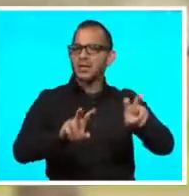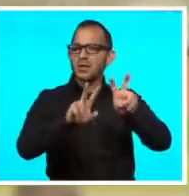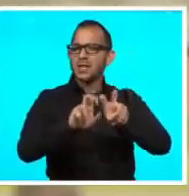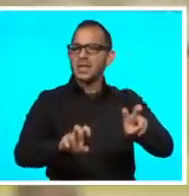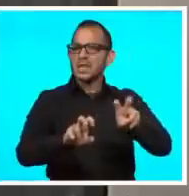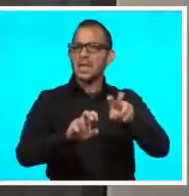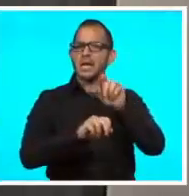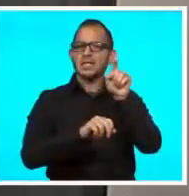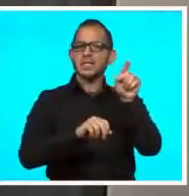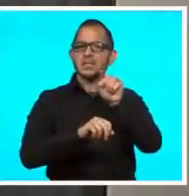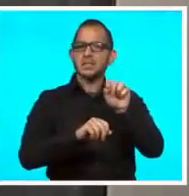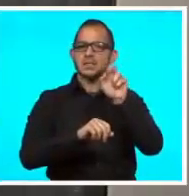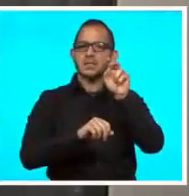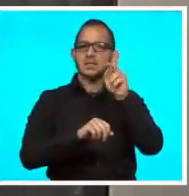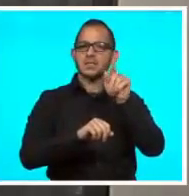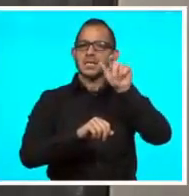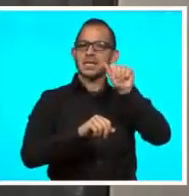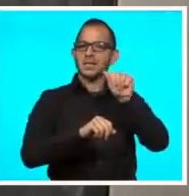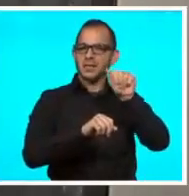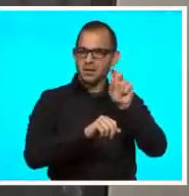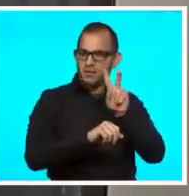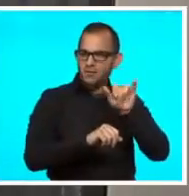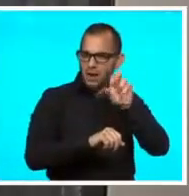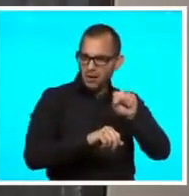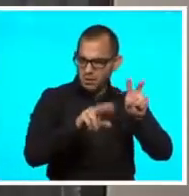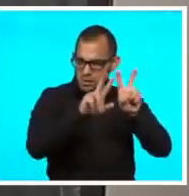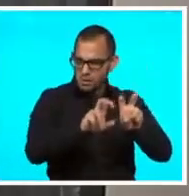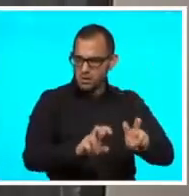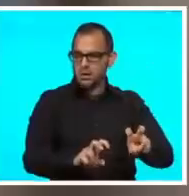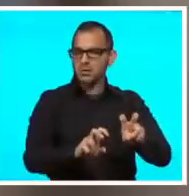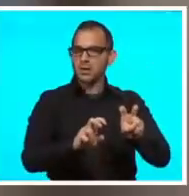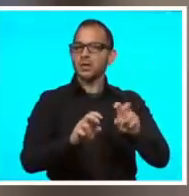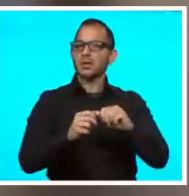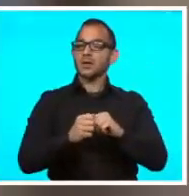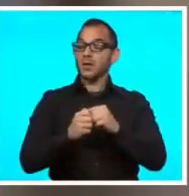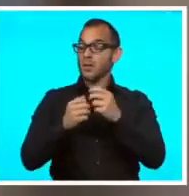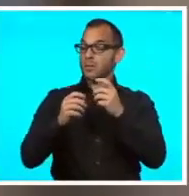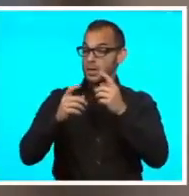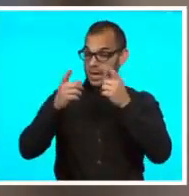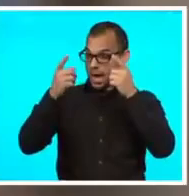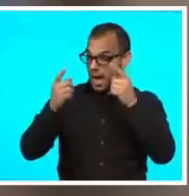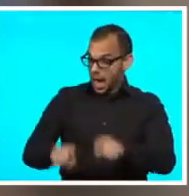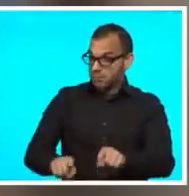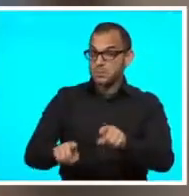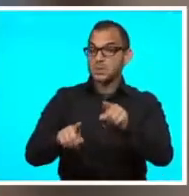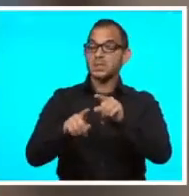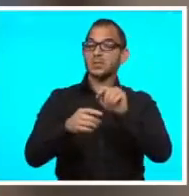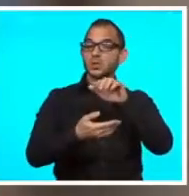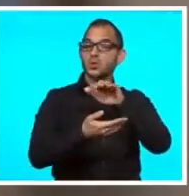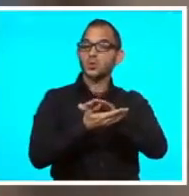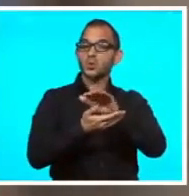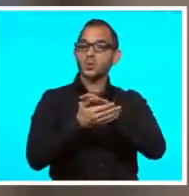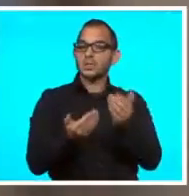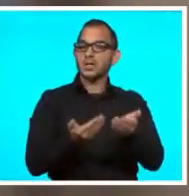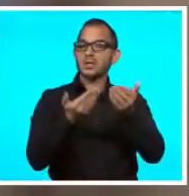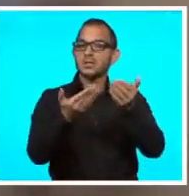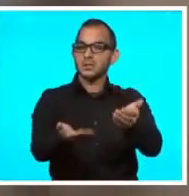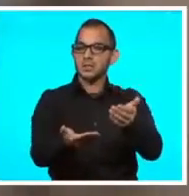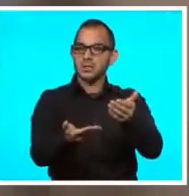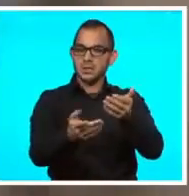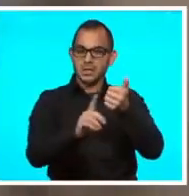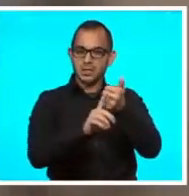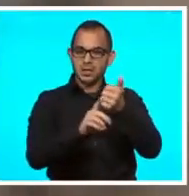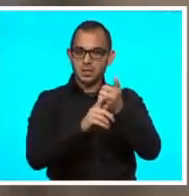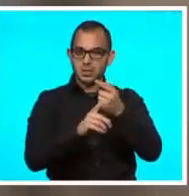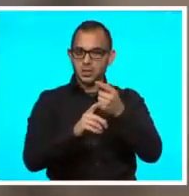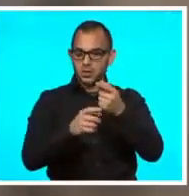like Zika to provide a hands-on experience for graduate students. But once UTRGV's School of Medicine suggested to Dr. Thomas that they